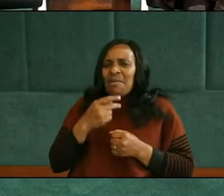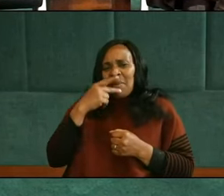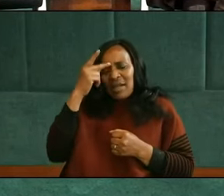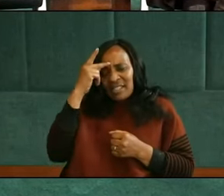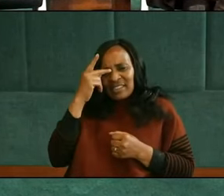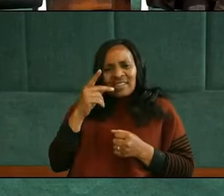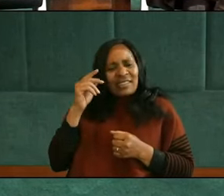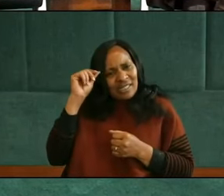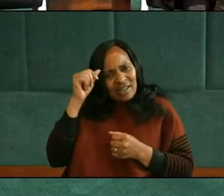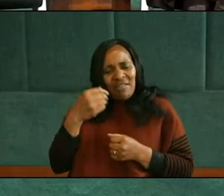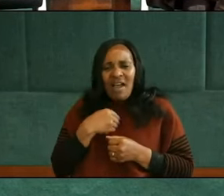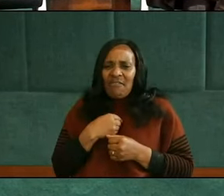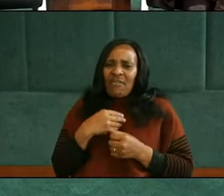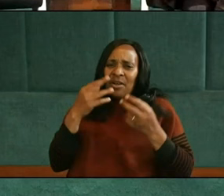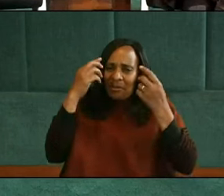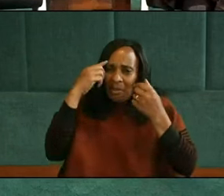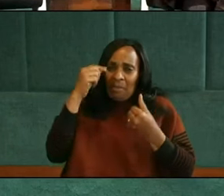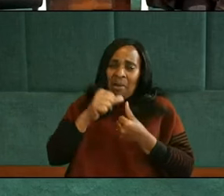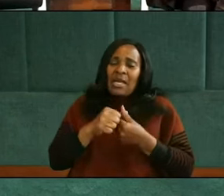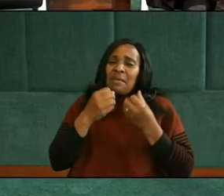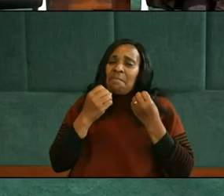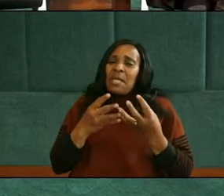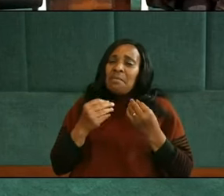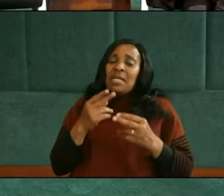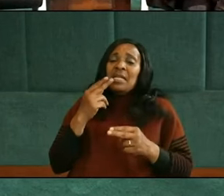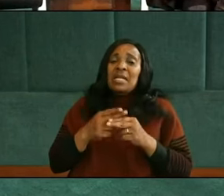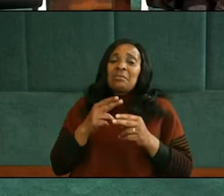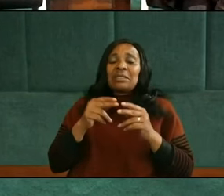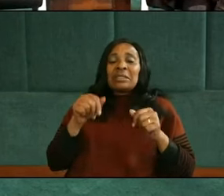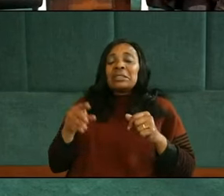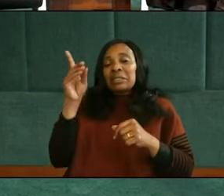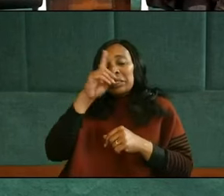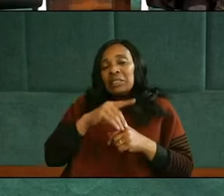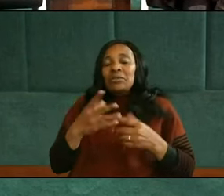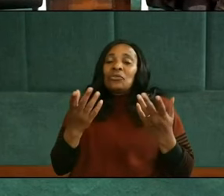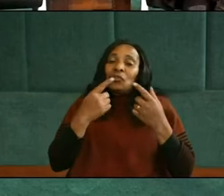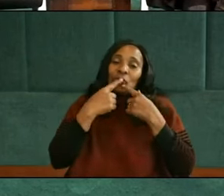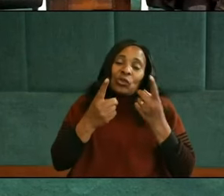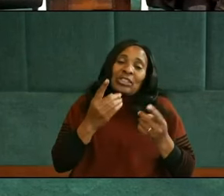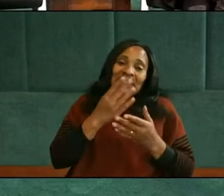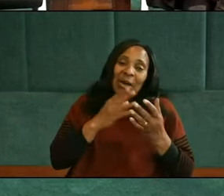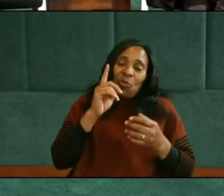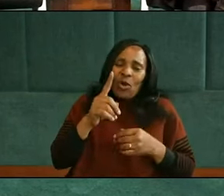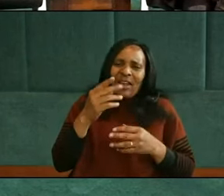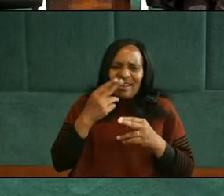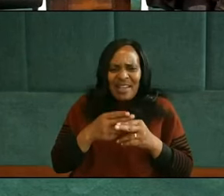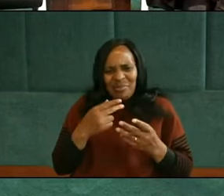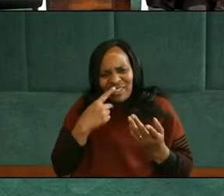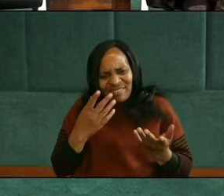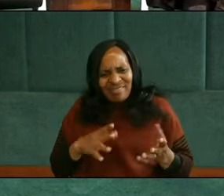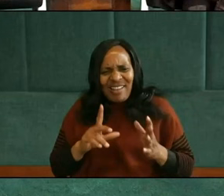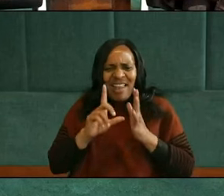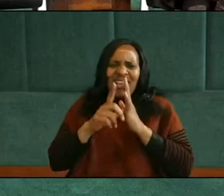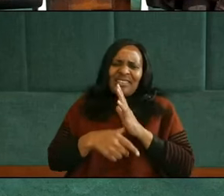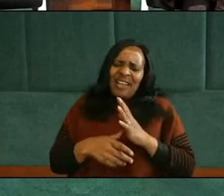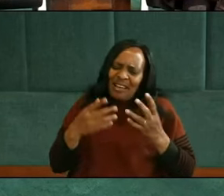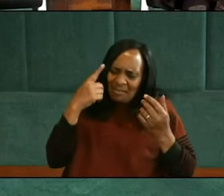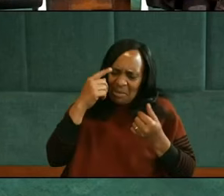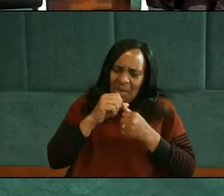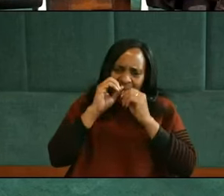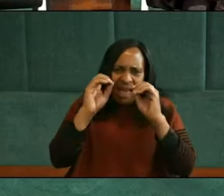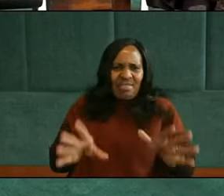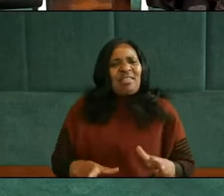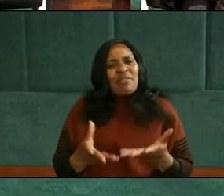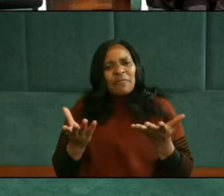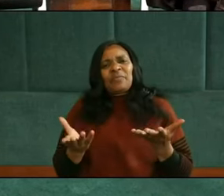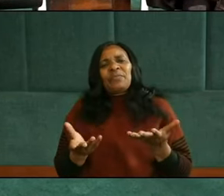that they remembered so many names, and yet in this day you'd just be told someone's name and five minutes later you don't even remember them. Like,